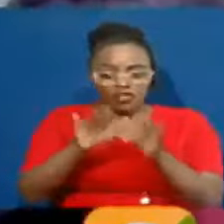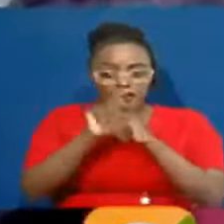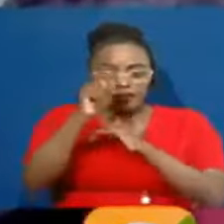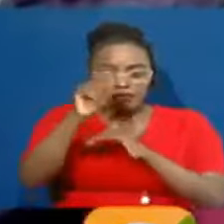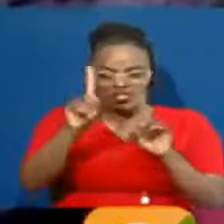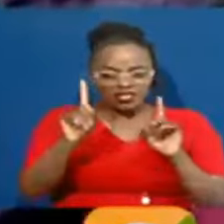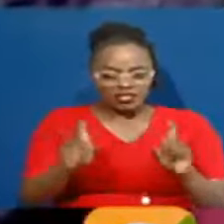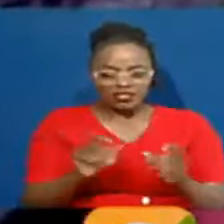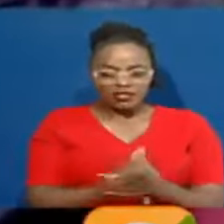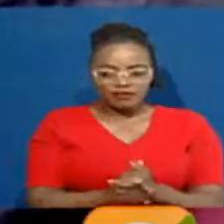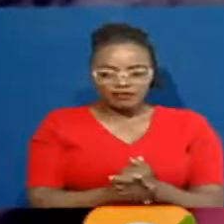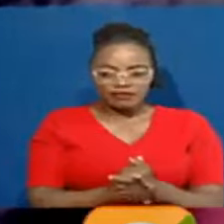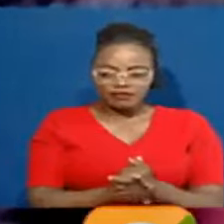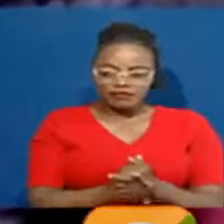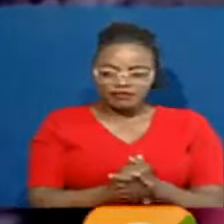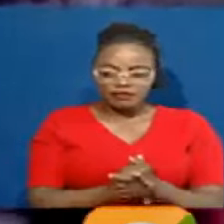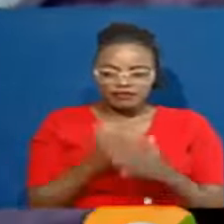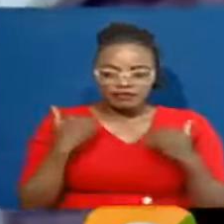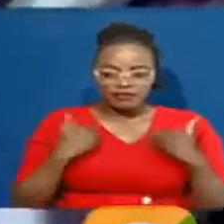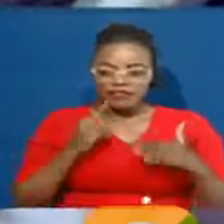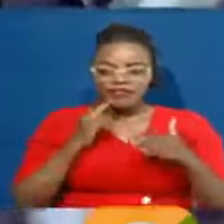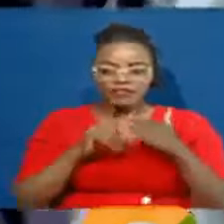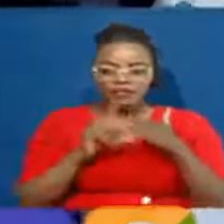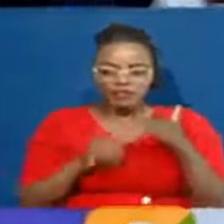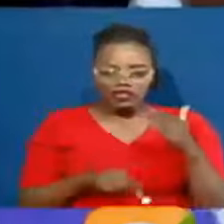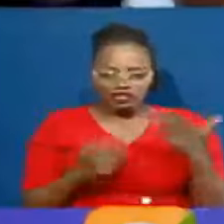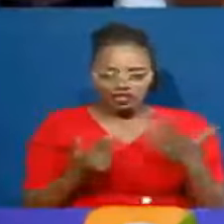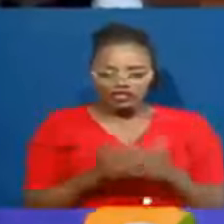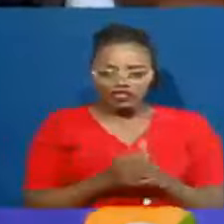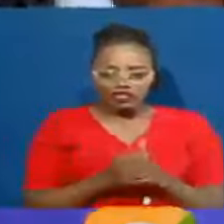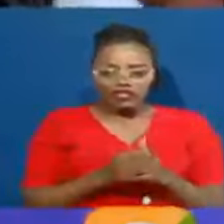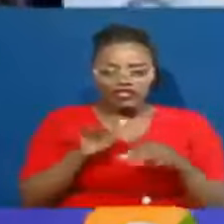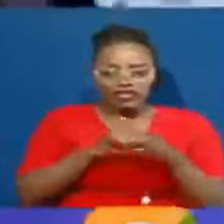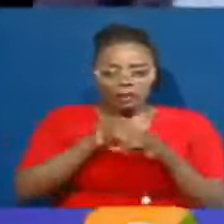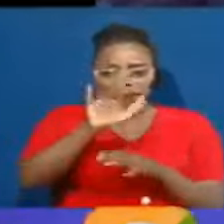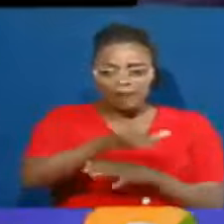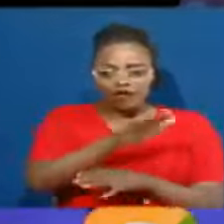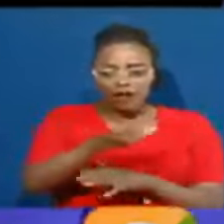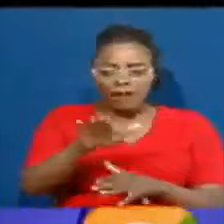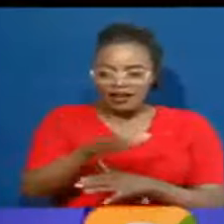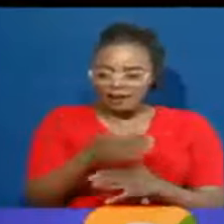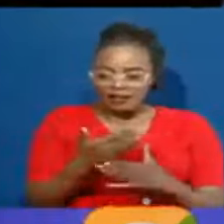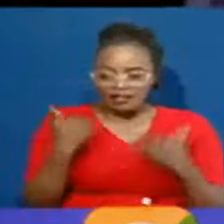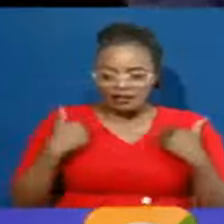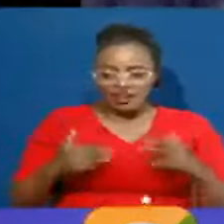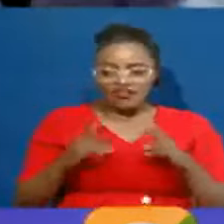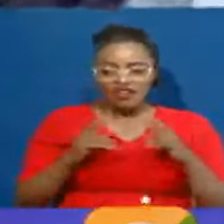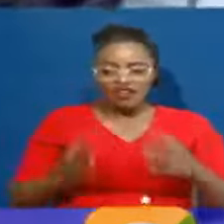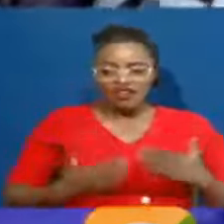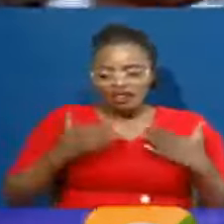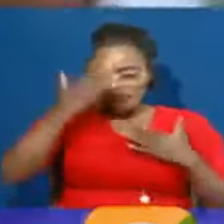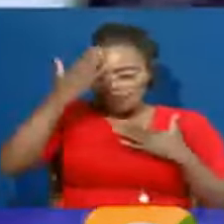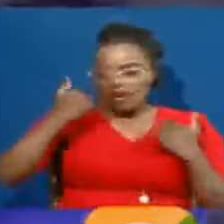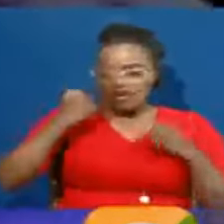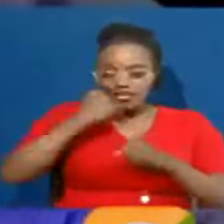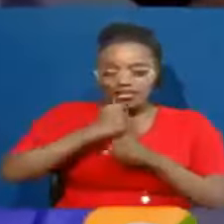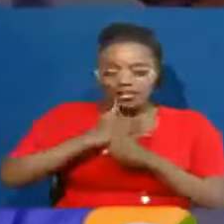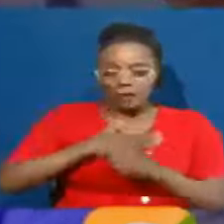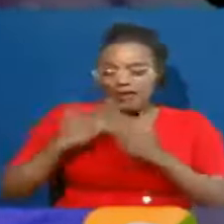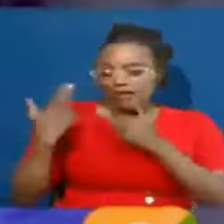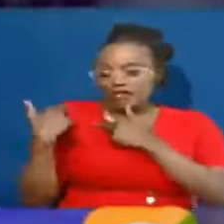President? I want to say, as a member of parliament, I am very happy because I did my